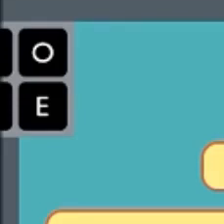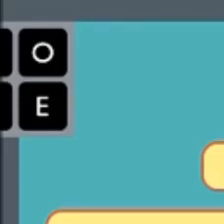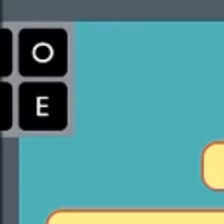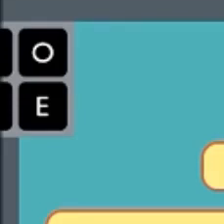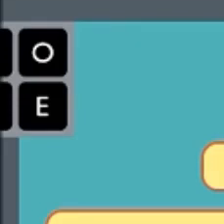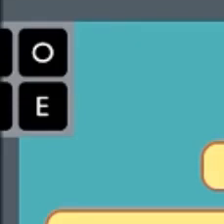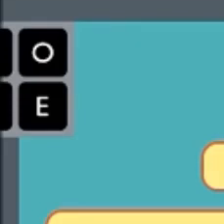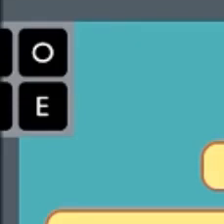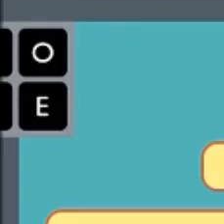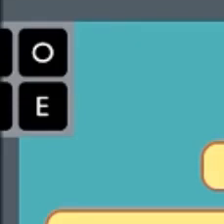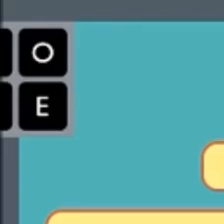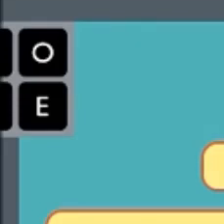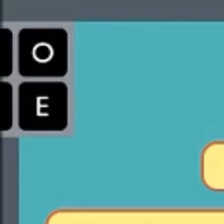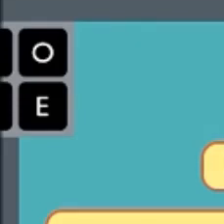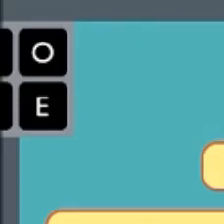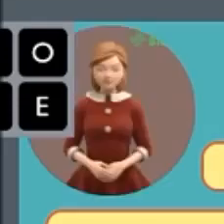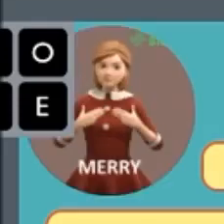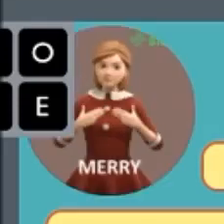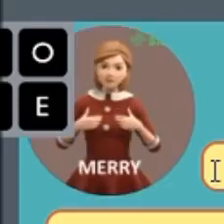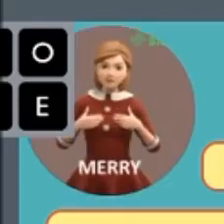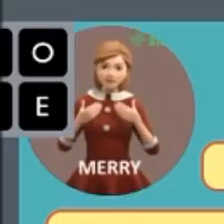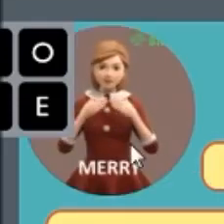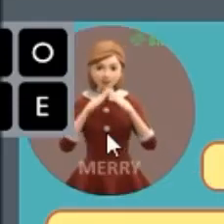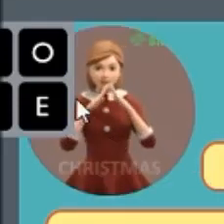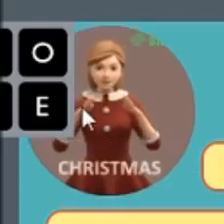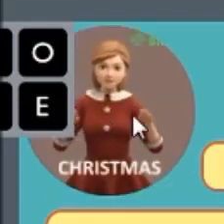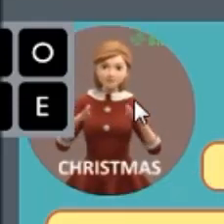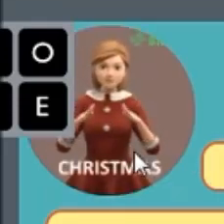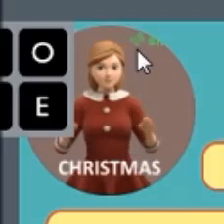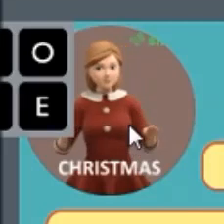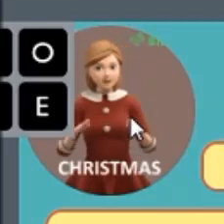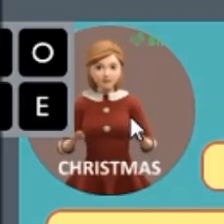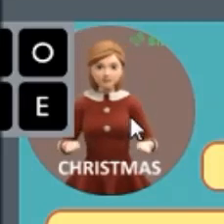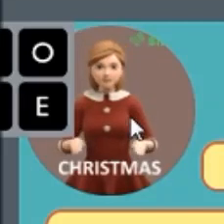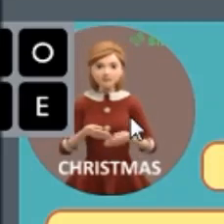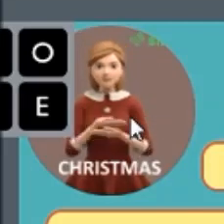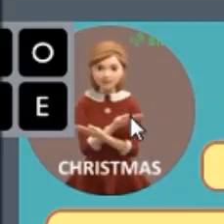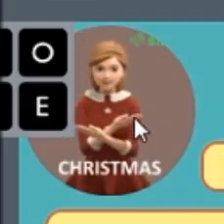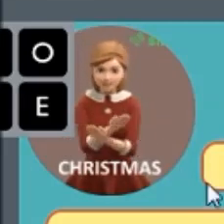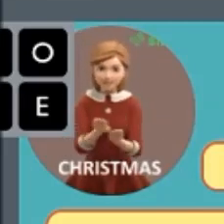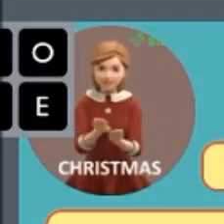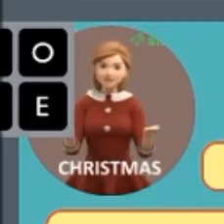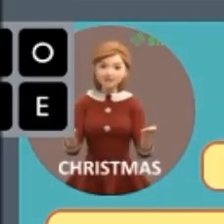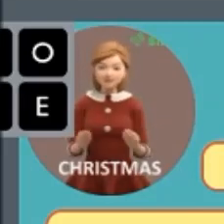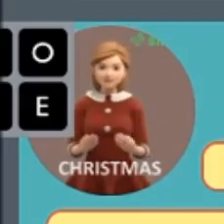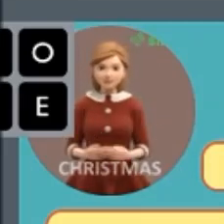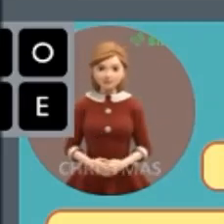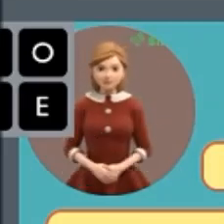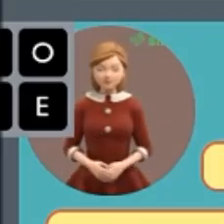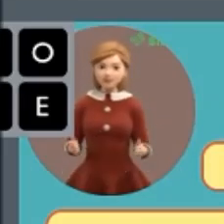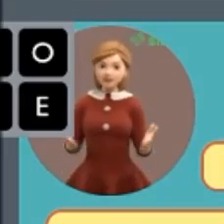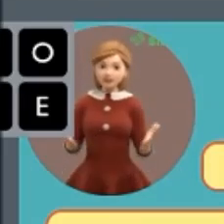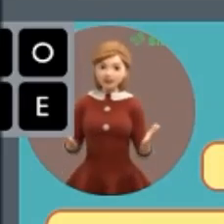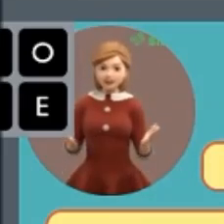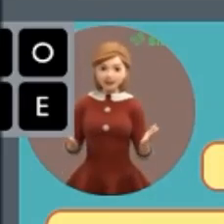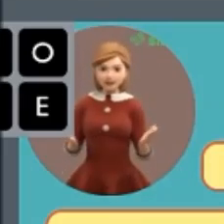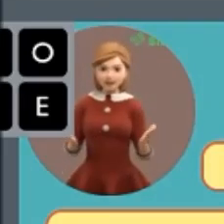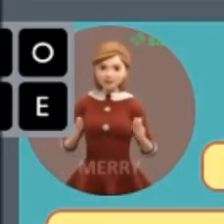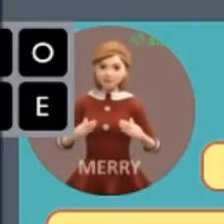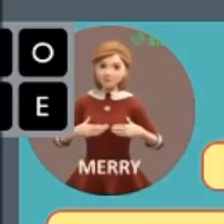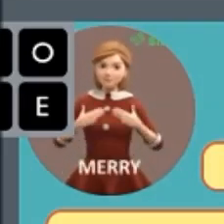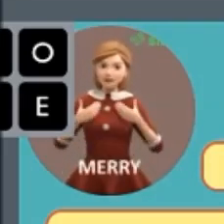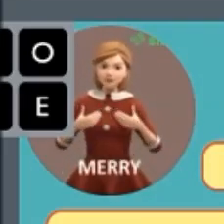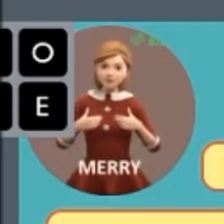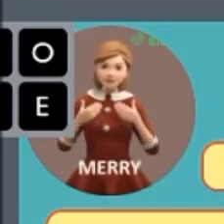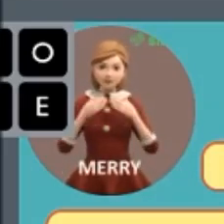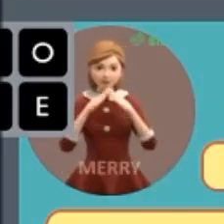So this first student is able to see the picture also, and he is able to fetch